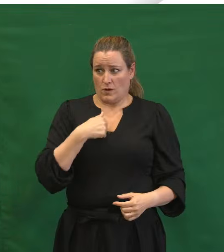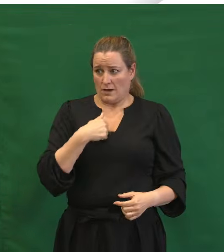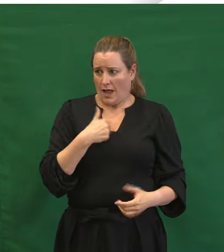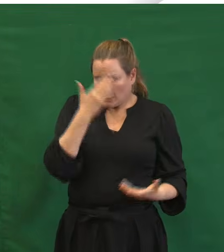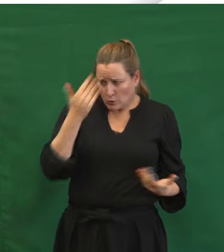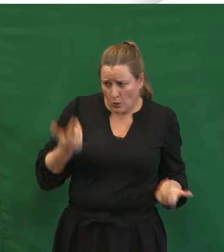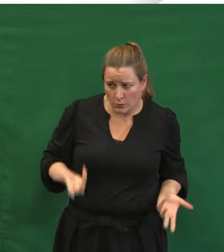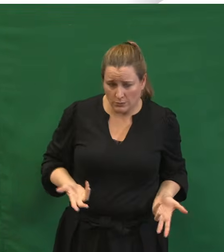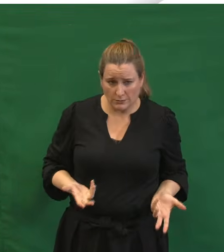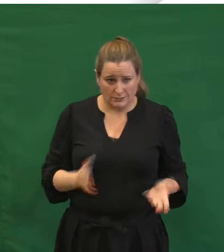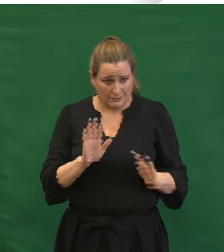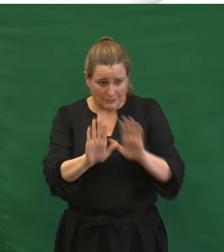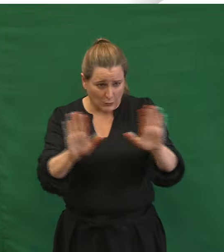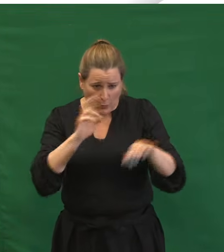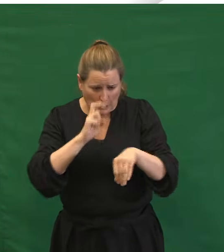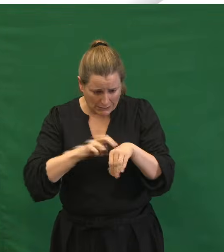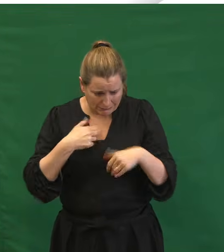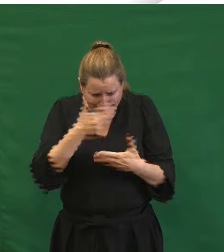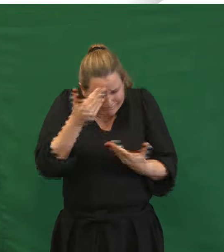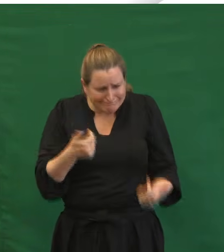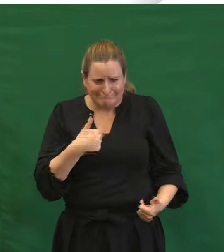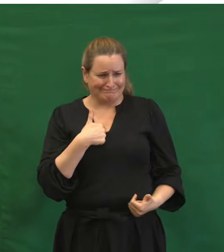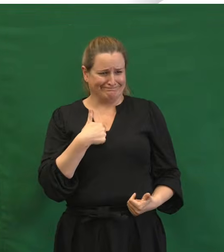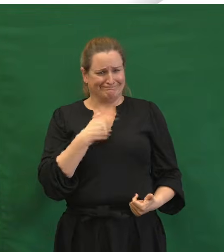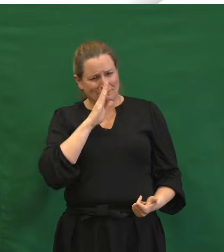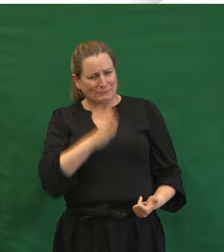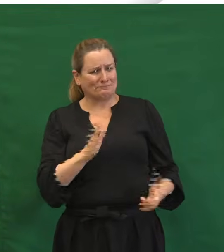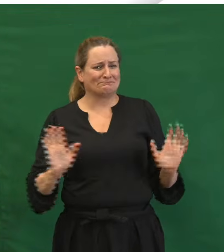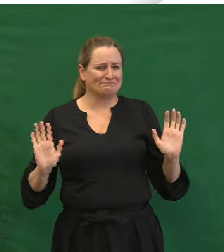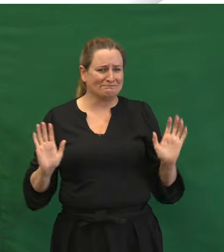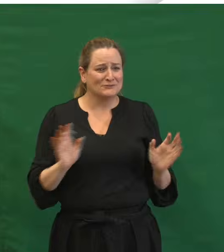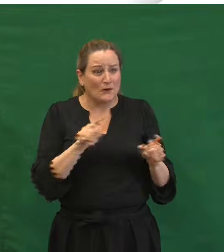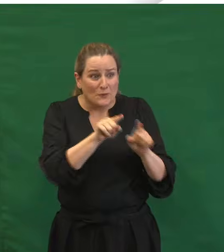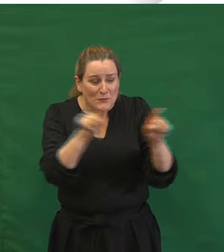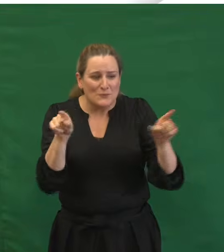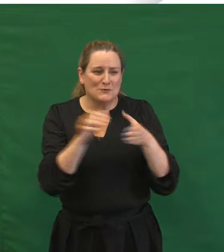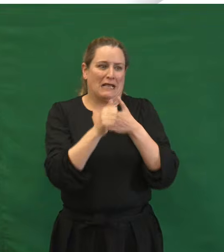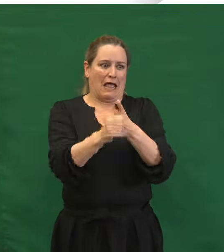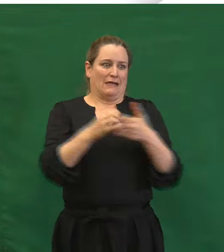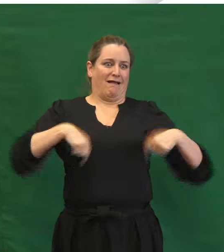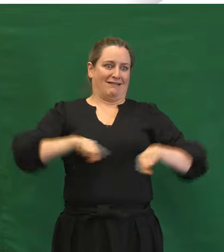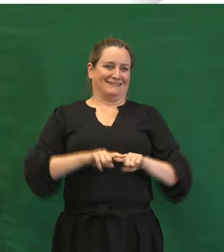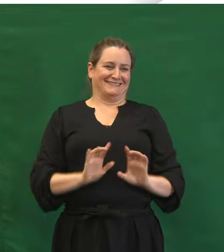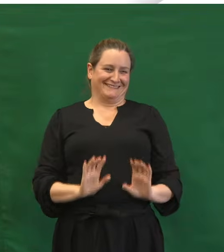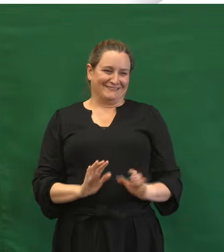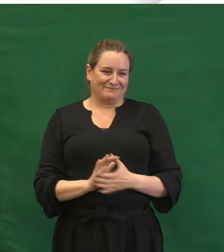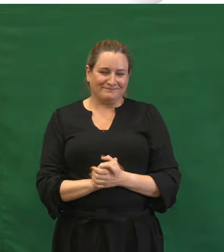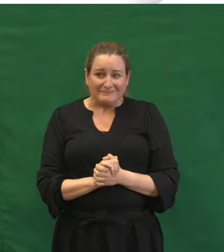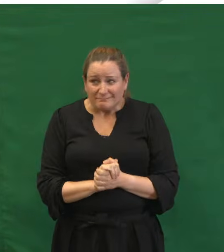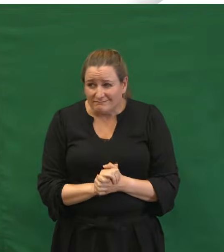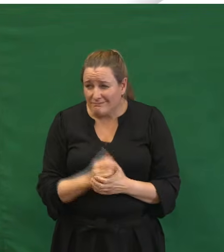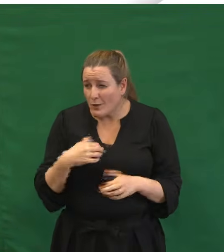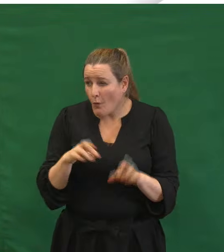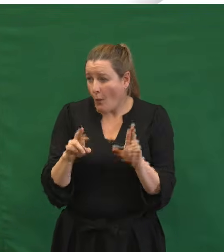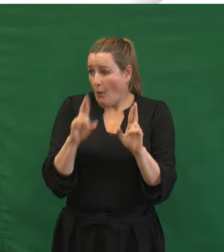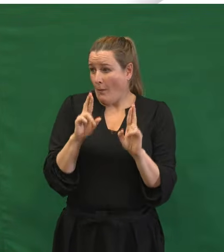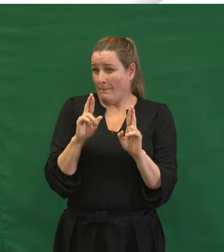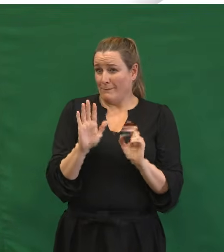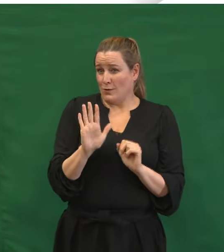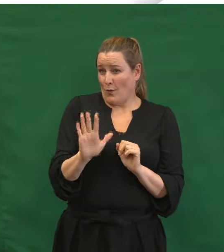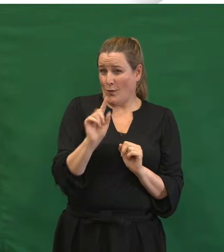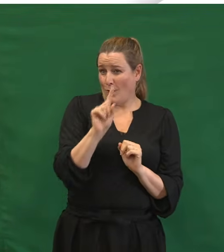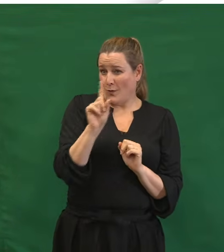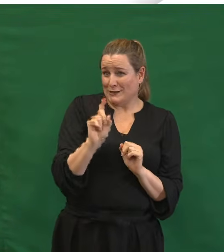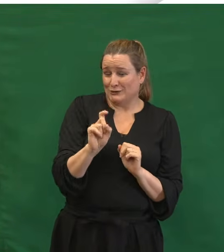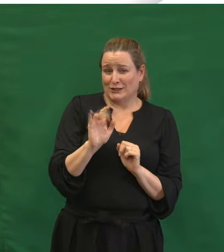exactly what the community needs, so we really appreciate today your questions, and I hope I've covered everything. It was a bit longer, but I hope that framed it. We're not coming